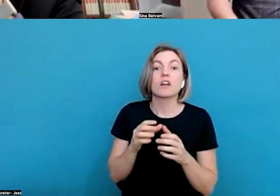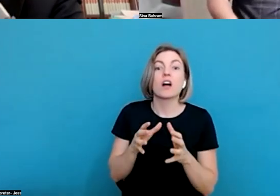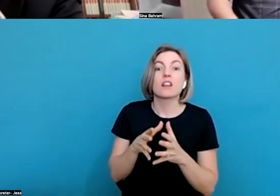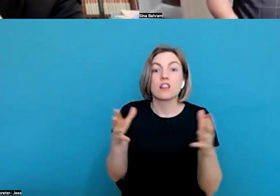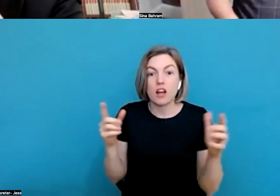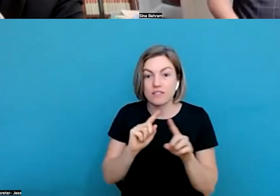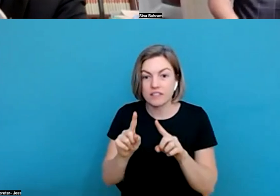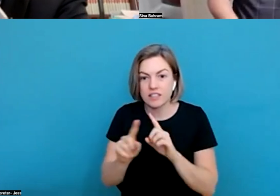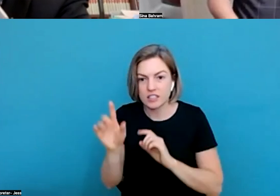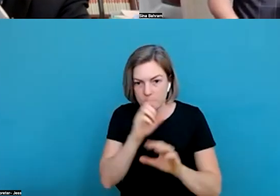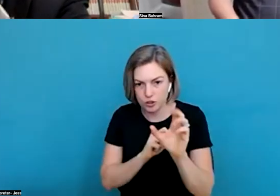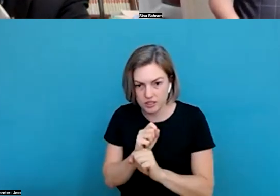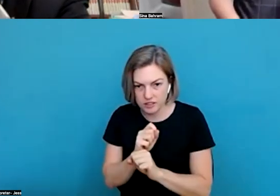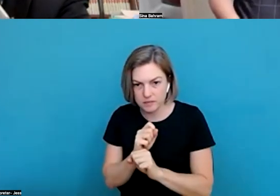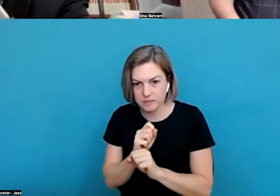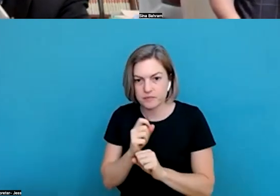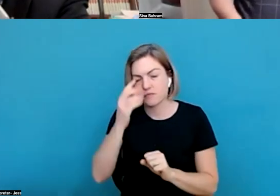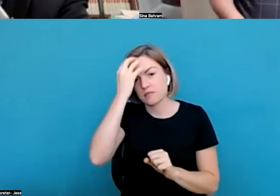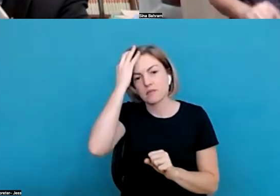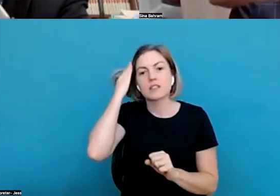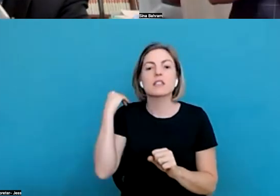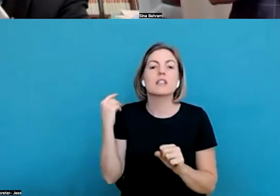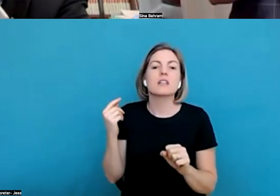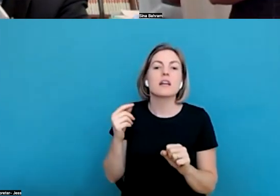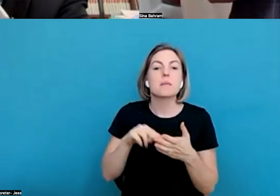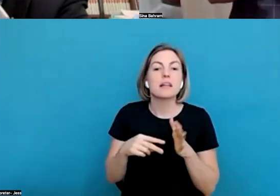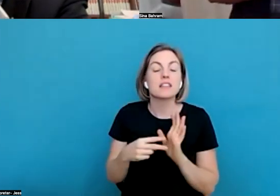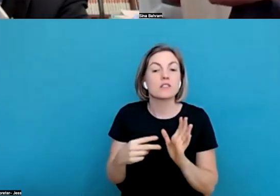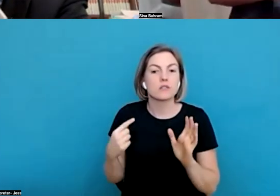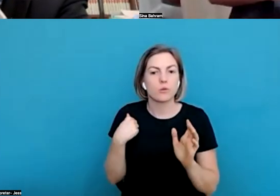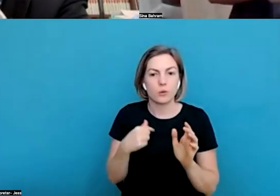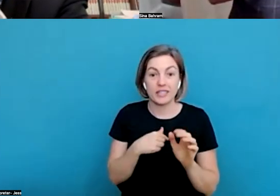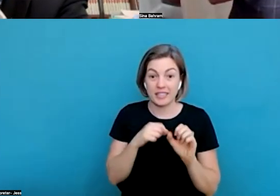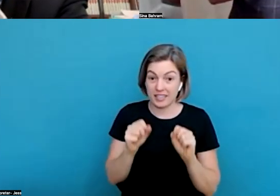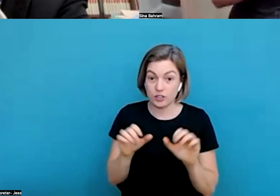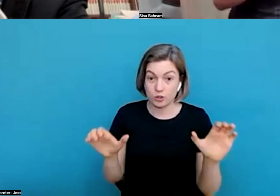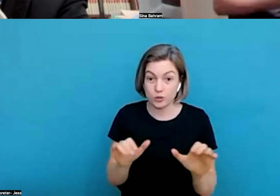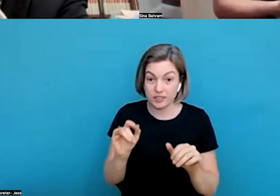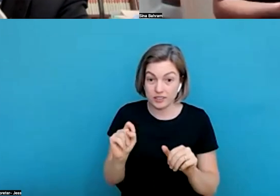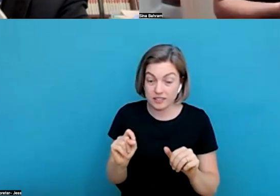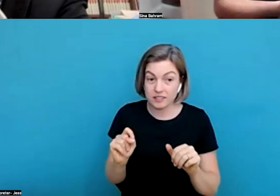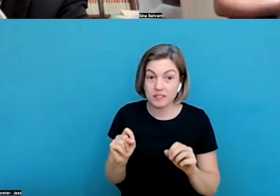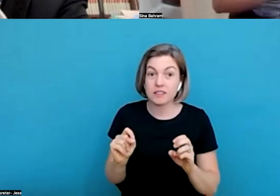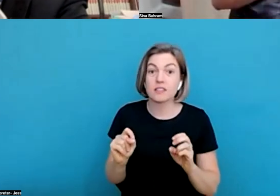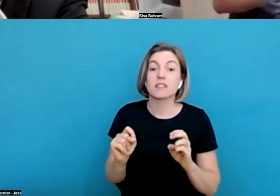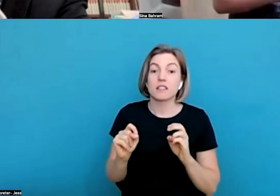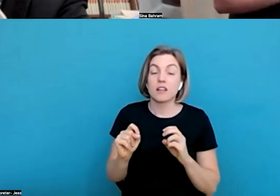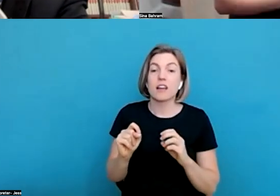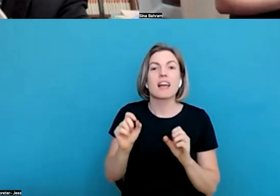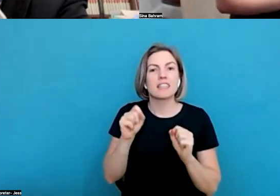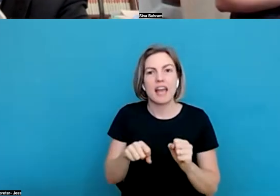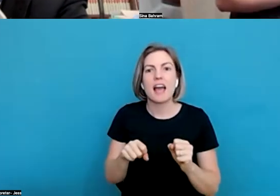enumerated above. And what it means, though, is that if we can do this, we can extend that to